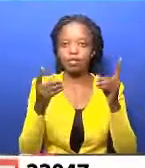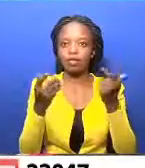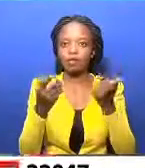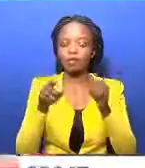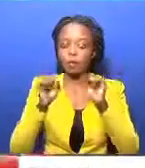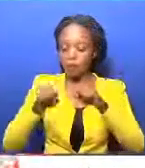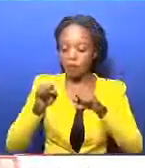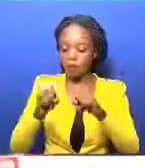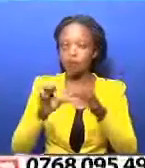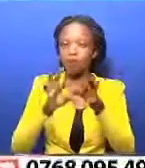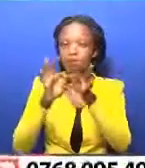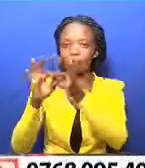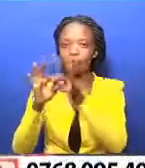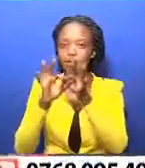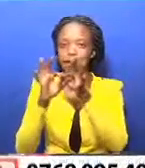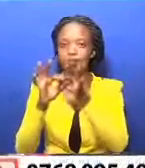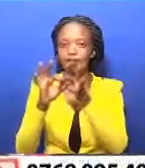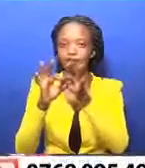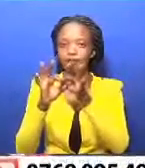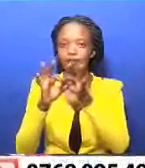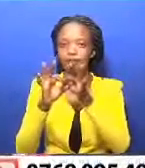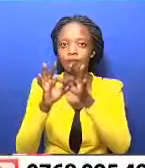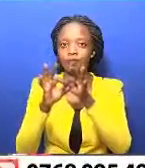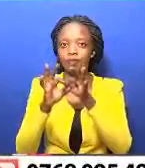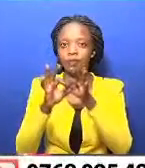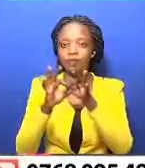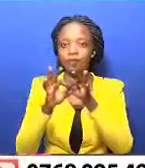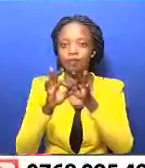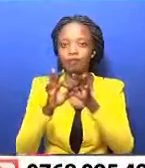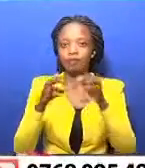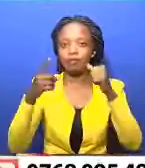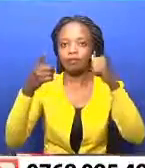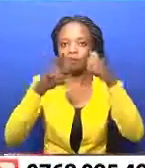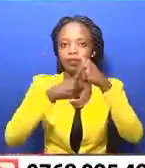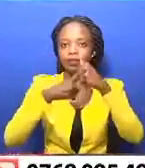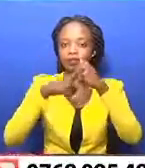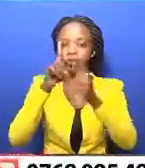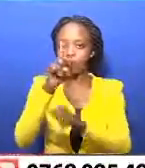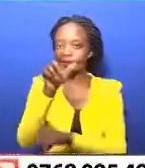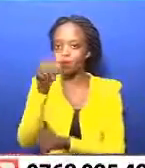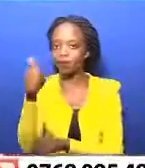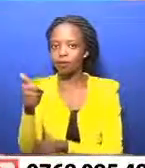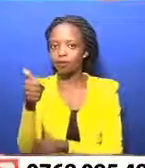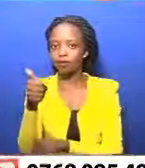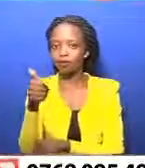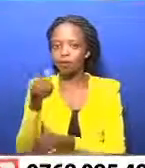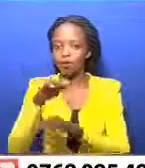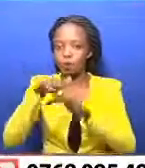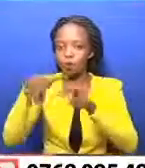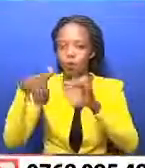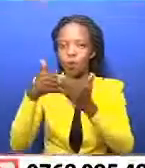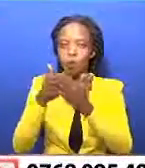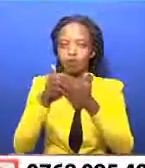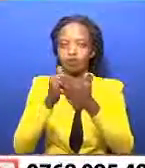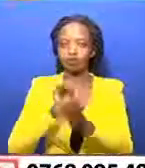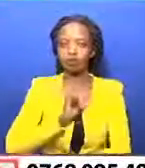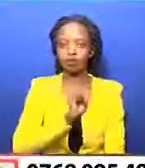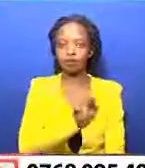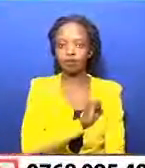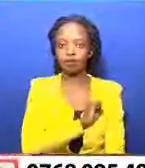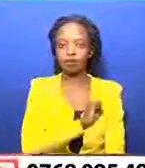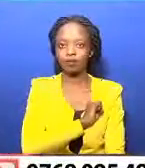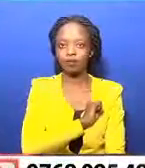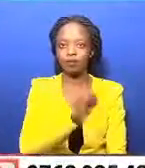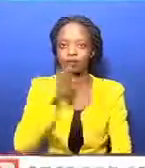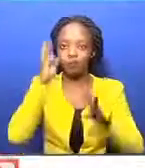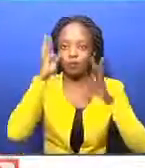that will bind all the others, 61 others, the whole Senate, then that worries